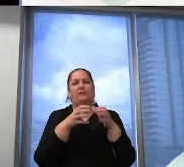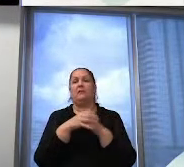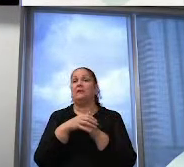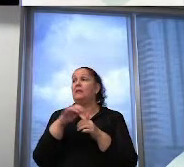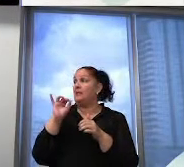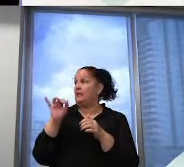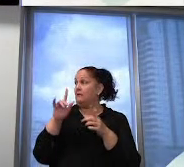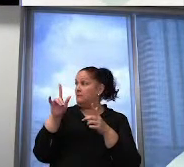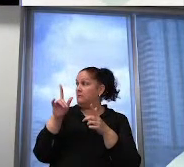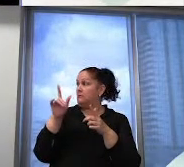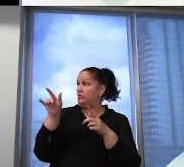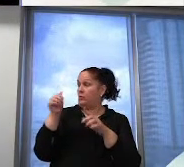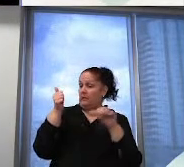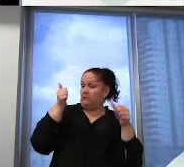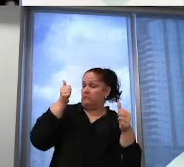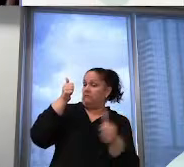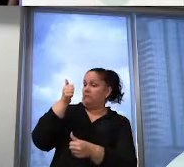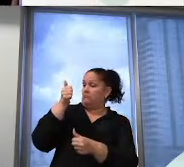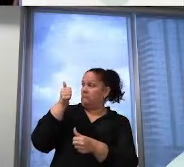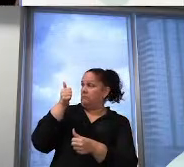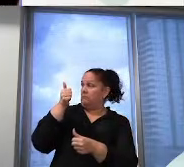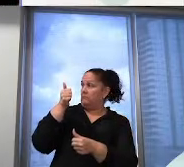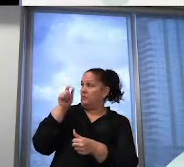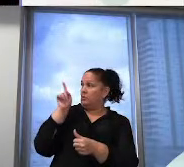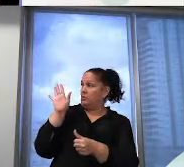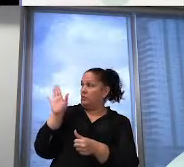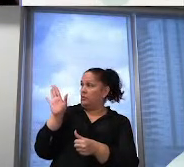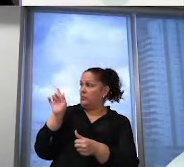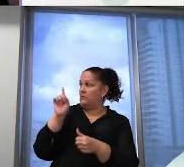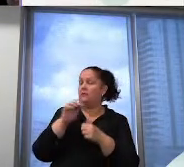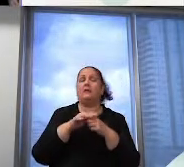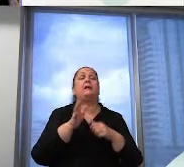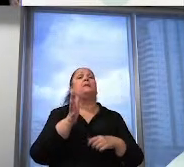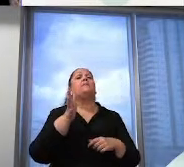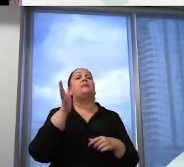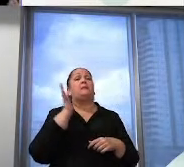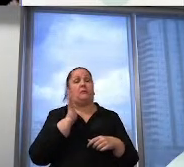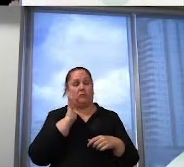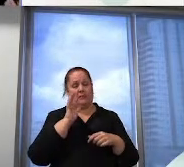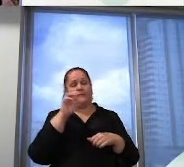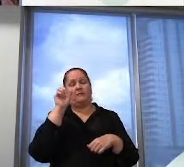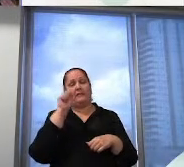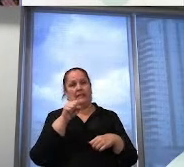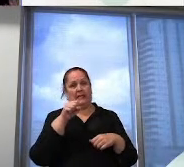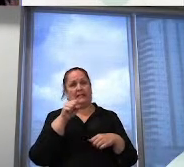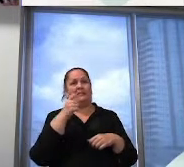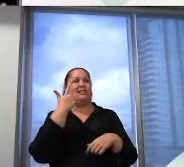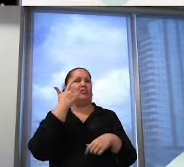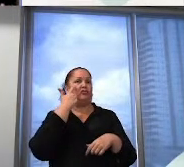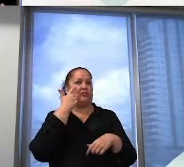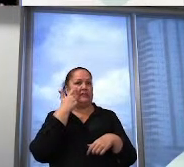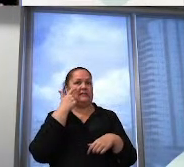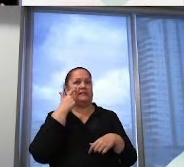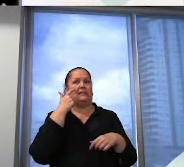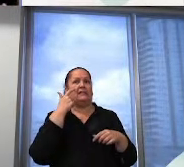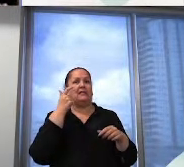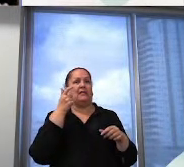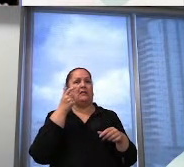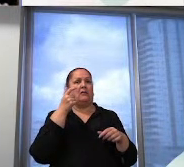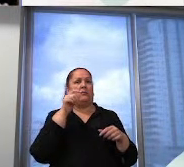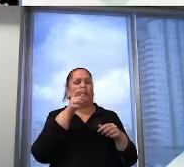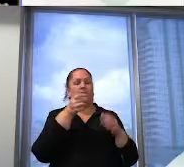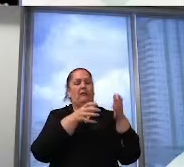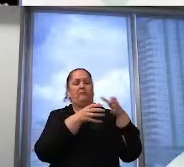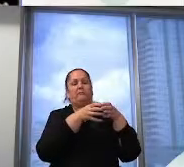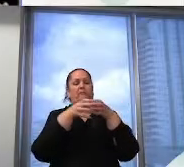focused direction. And that's under your authority? That previously had been. Recently, we've moved